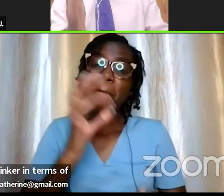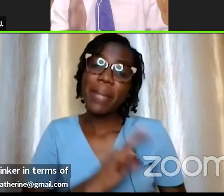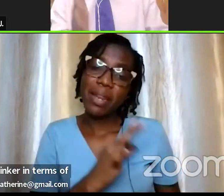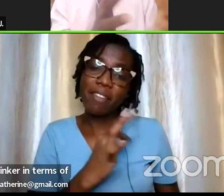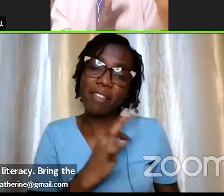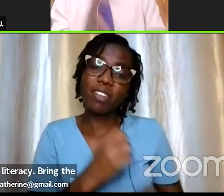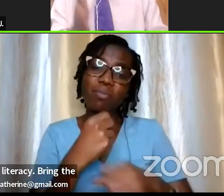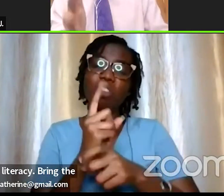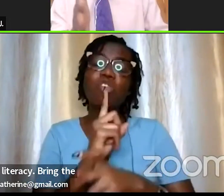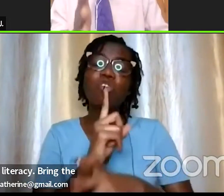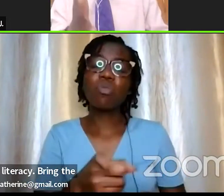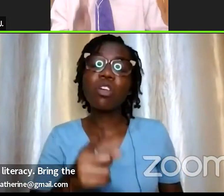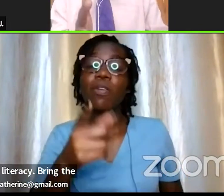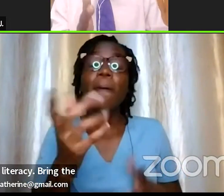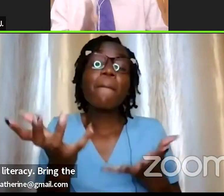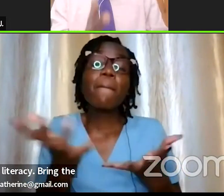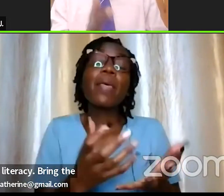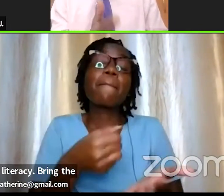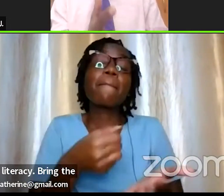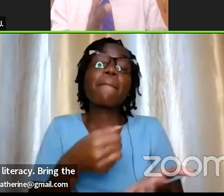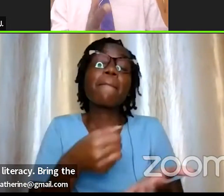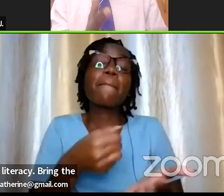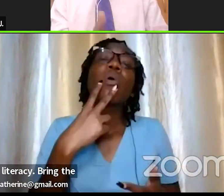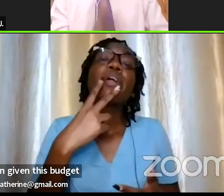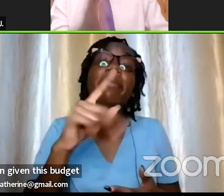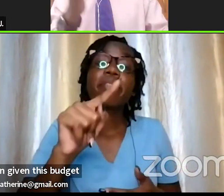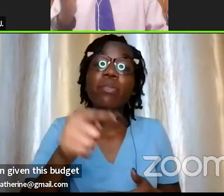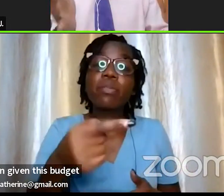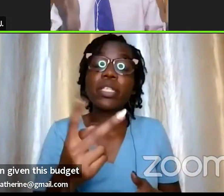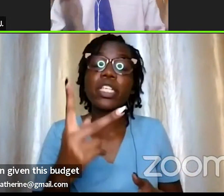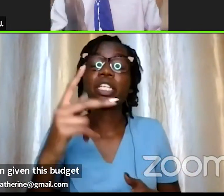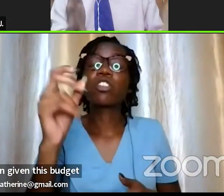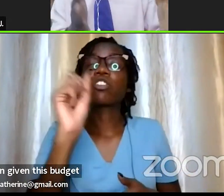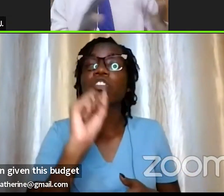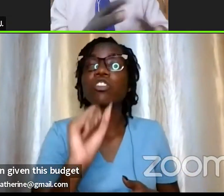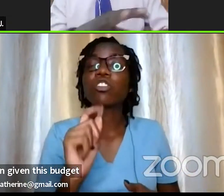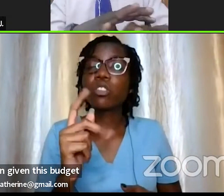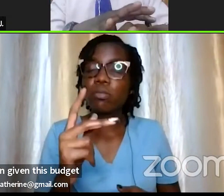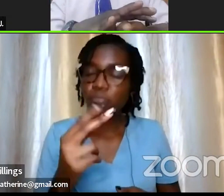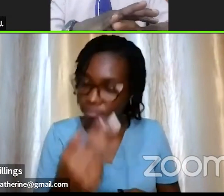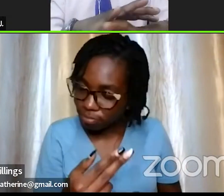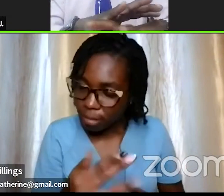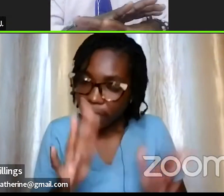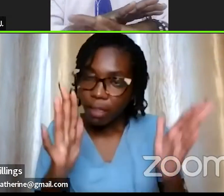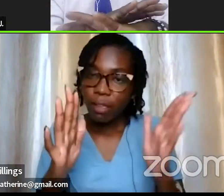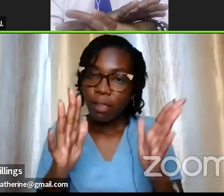been given this budget of 200,000 Kenya shillings. I'll make sure that